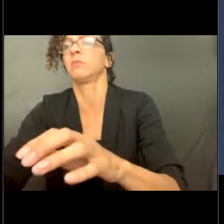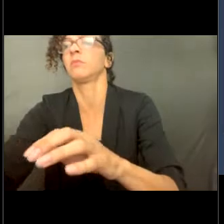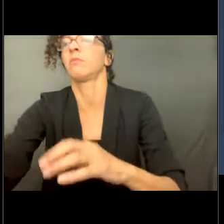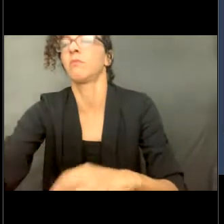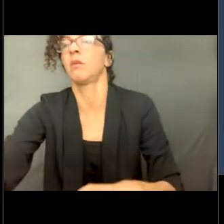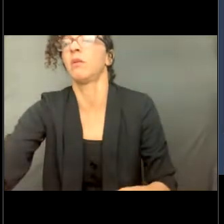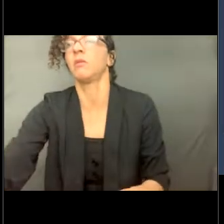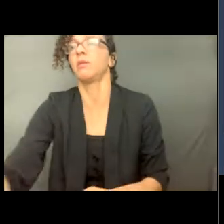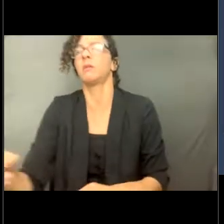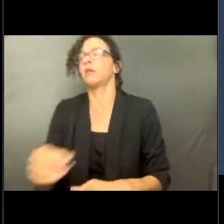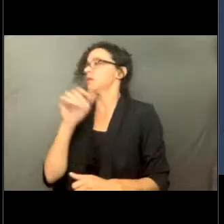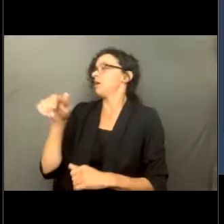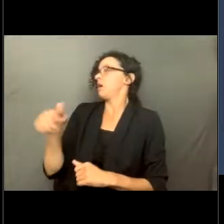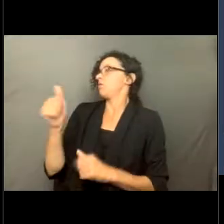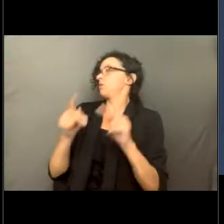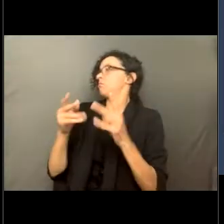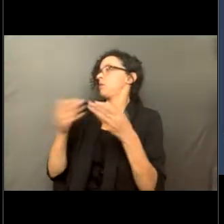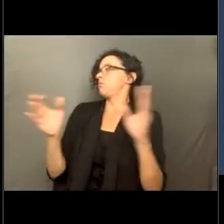you. Thank you.